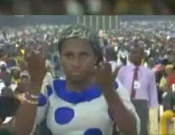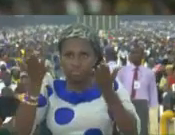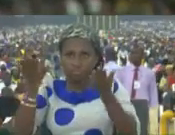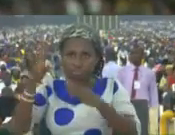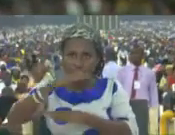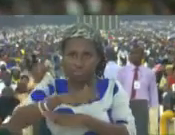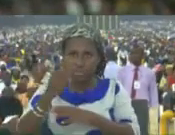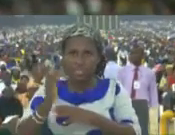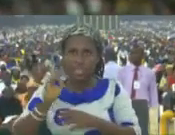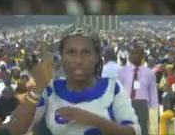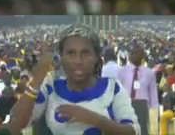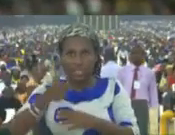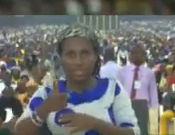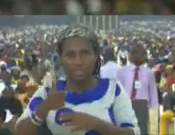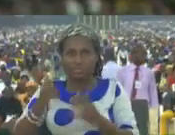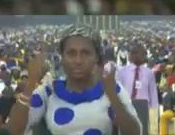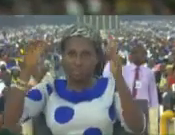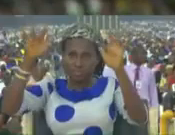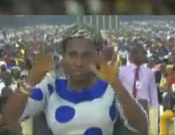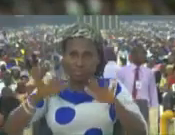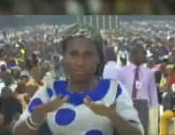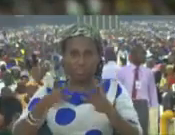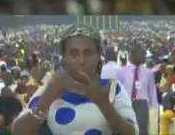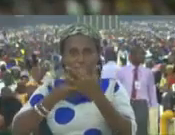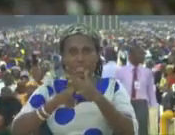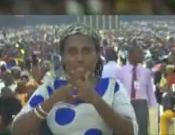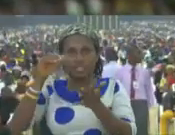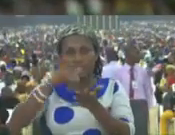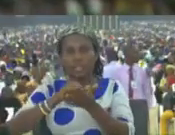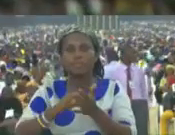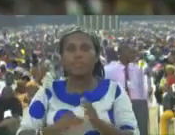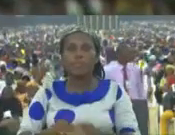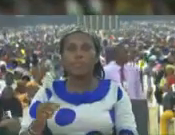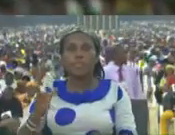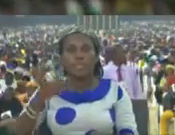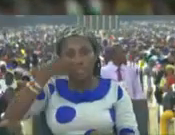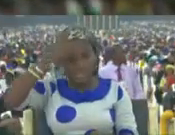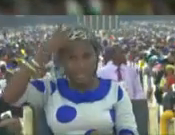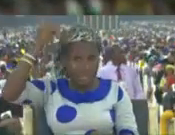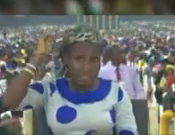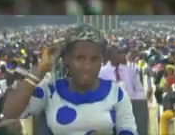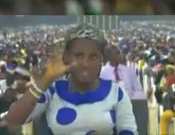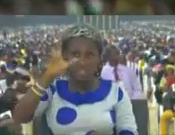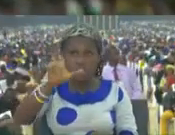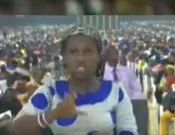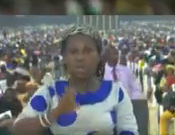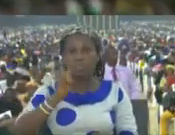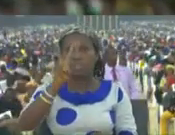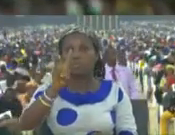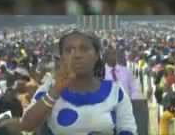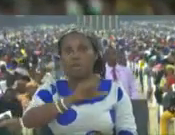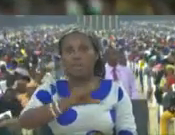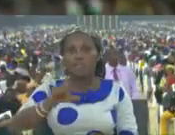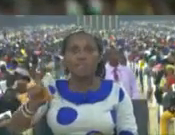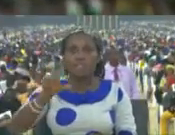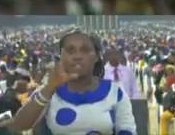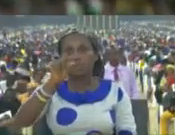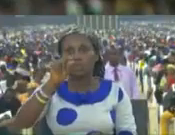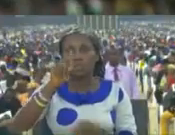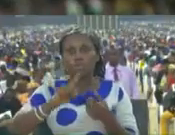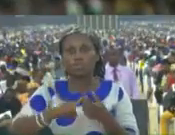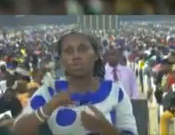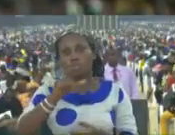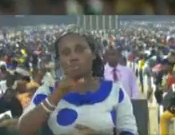rainy season is back. Daniel chapter 2. Verse 20 to 21, Daniel 2, 20